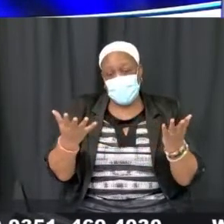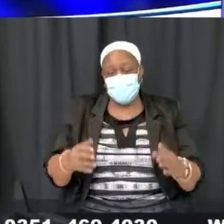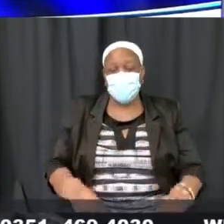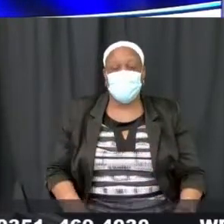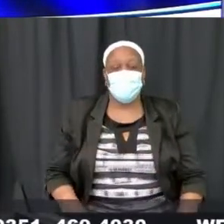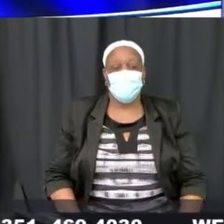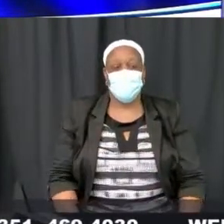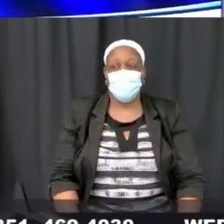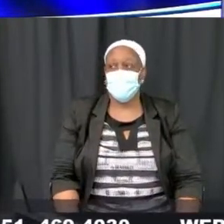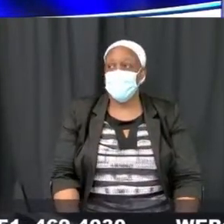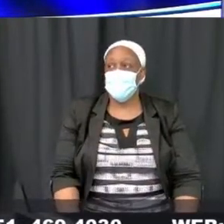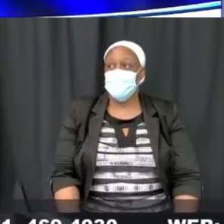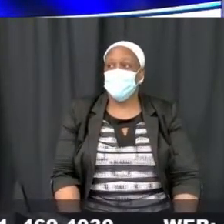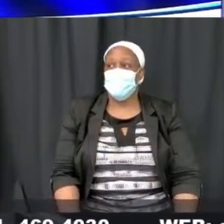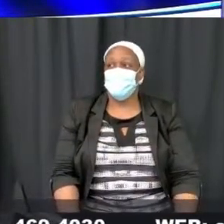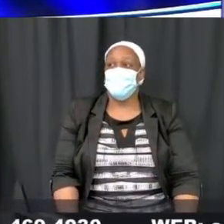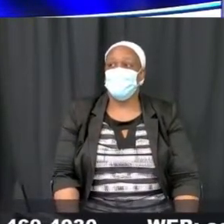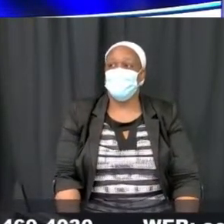Superintendent Henry is